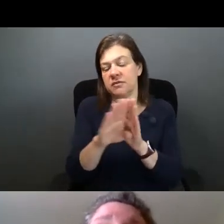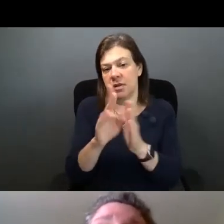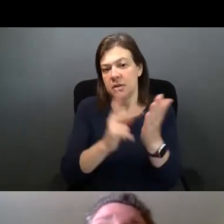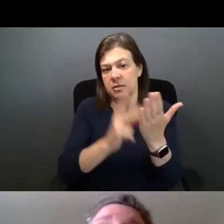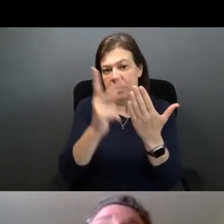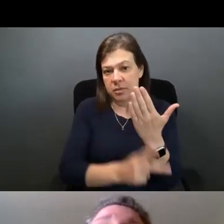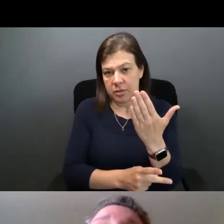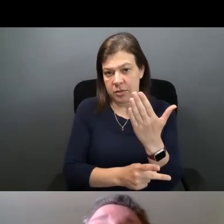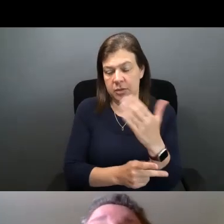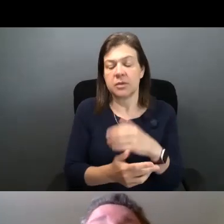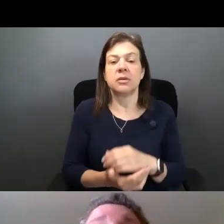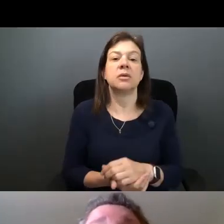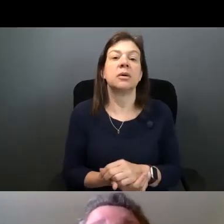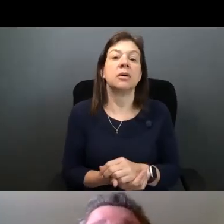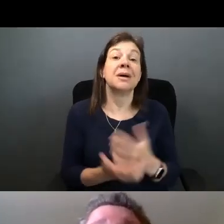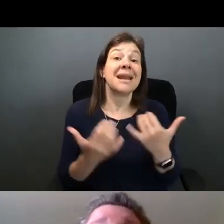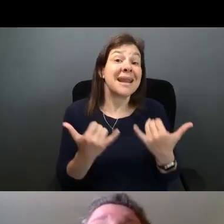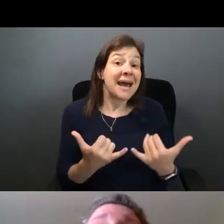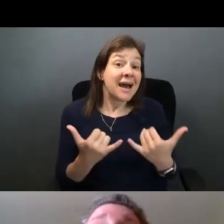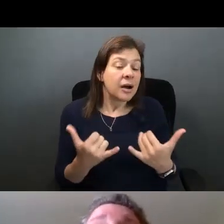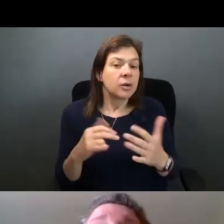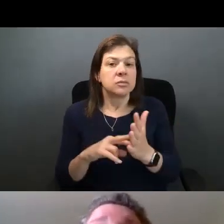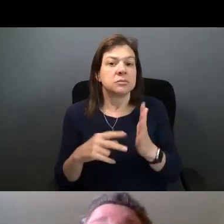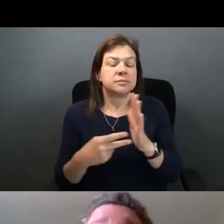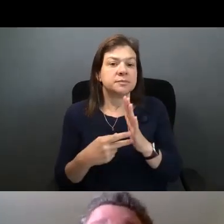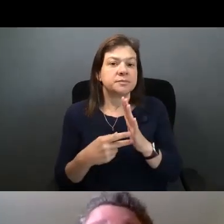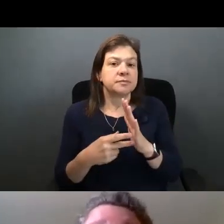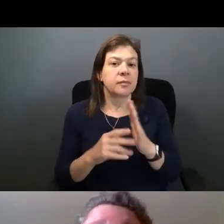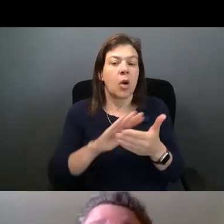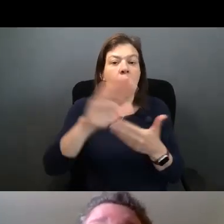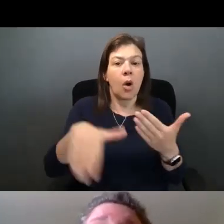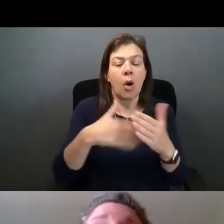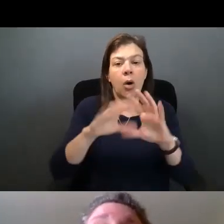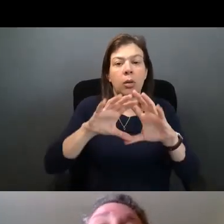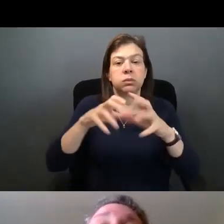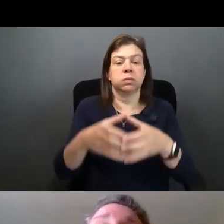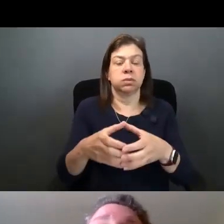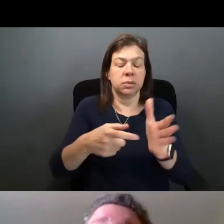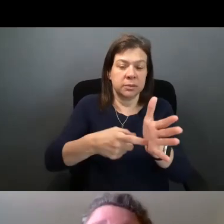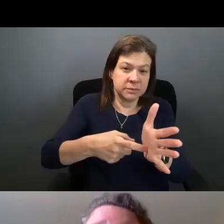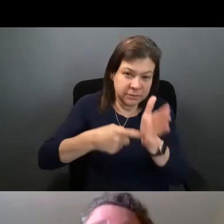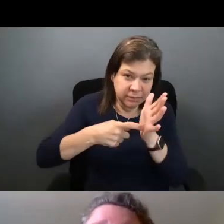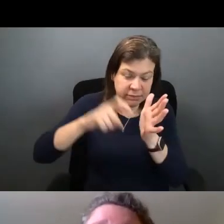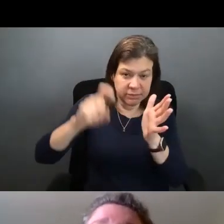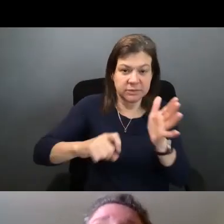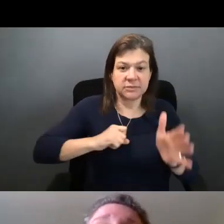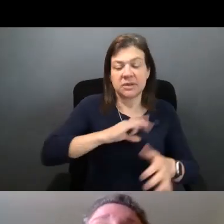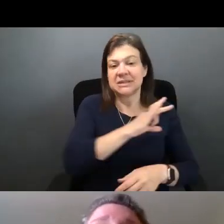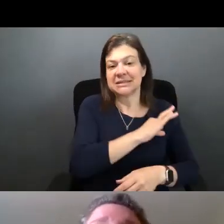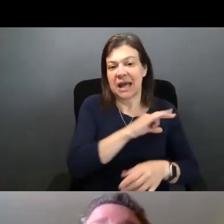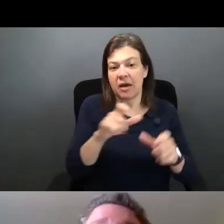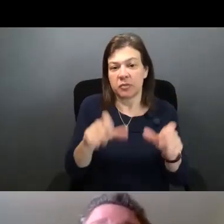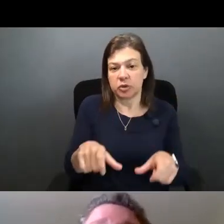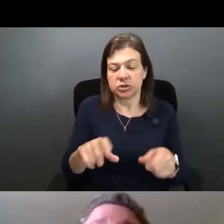program. This now means that all organizations must have a staff person,